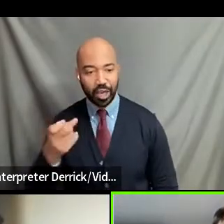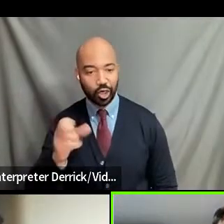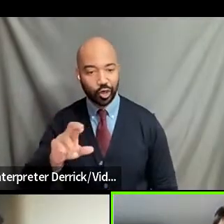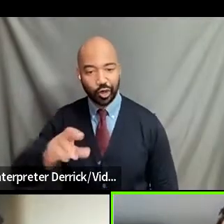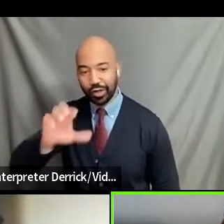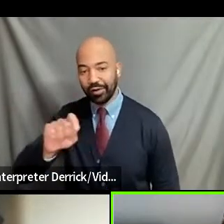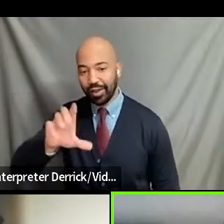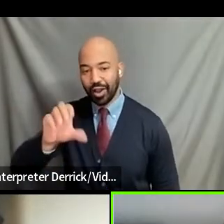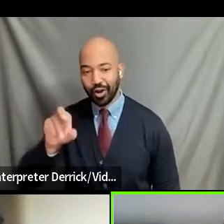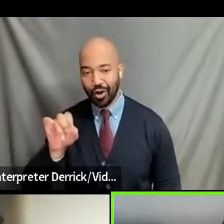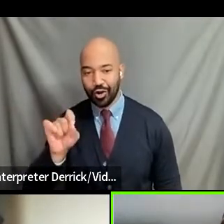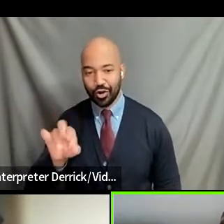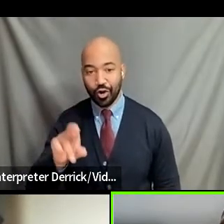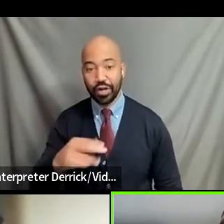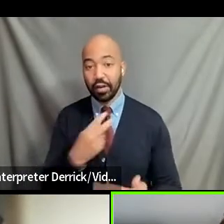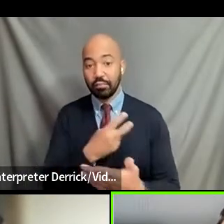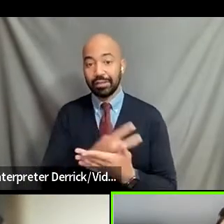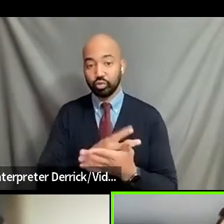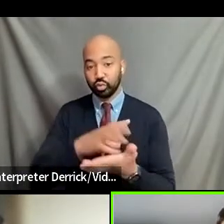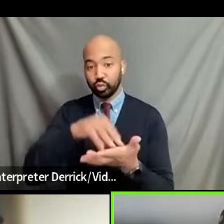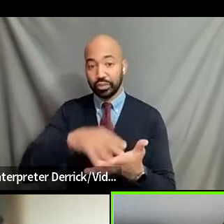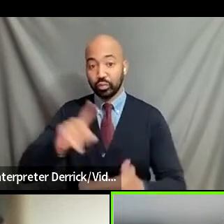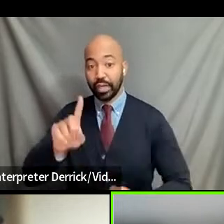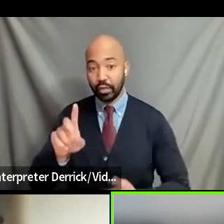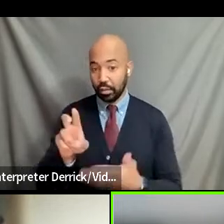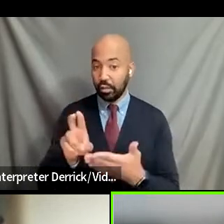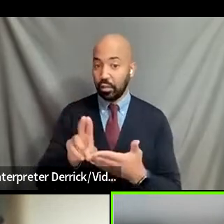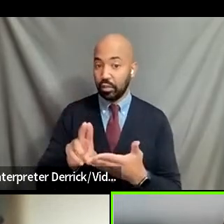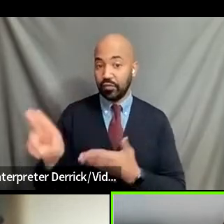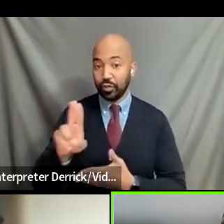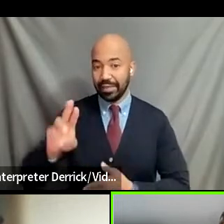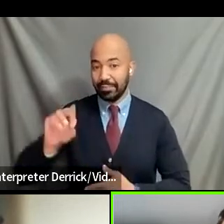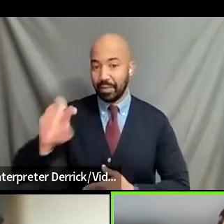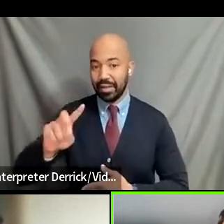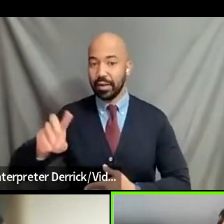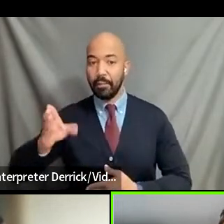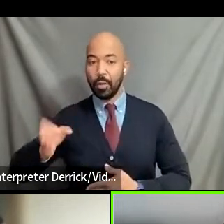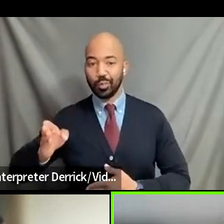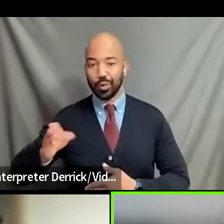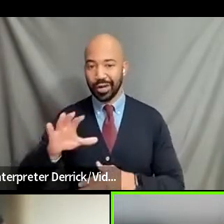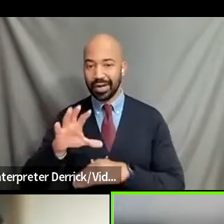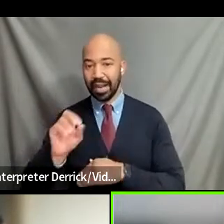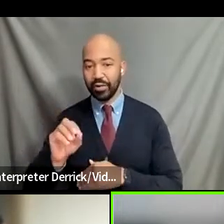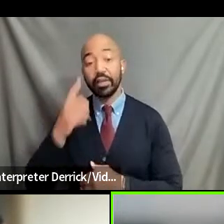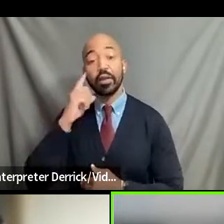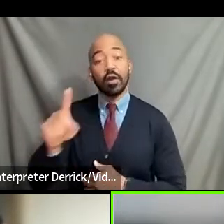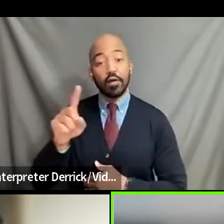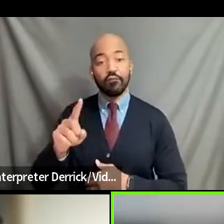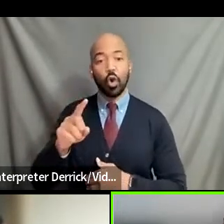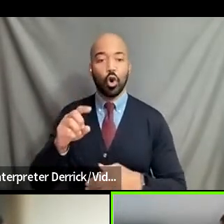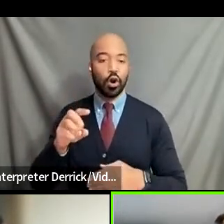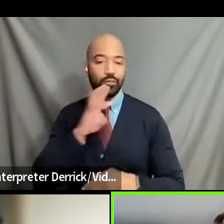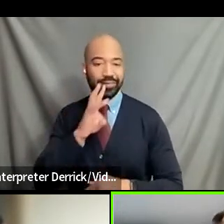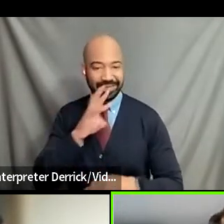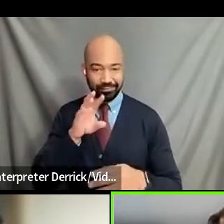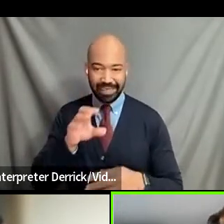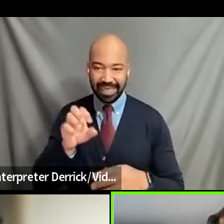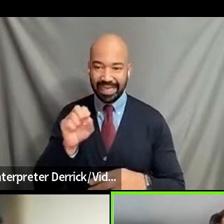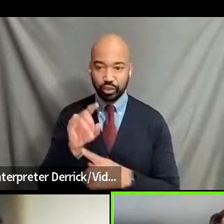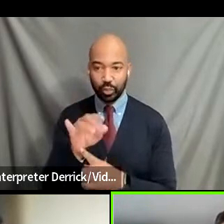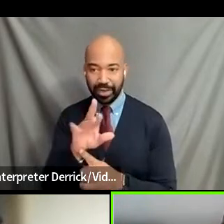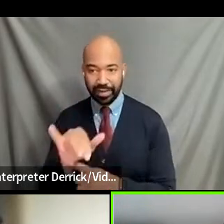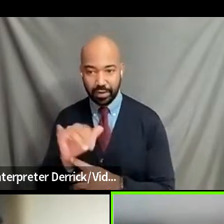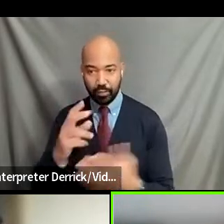and I am a current master's student at the University of Maryland, Baltimore County in the Marine Estuaries and Environmental Science program. And my